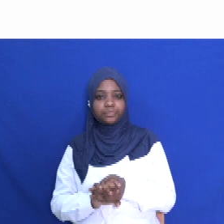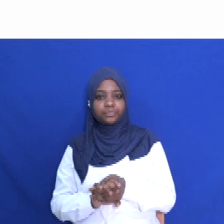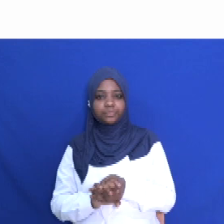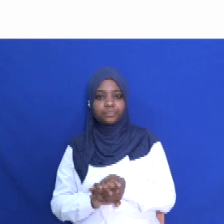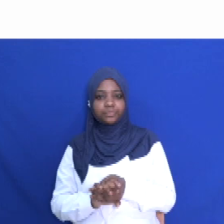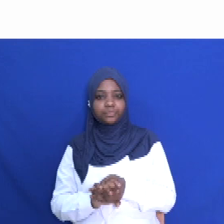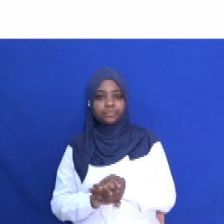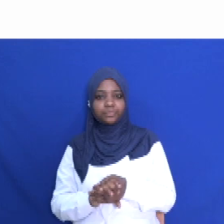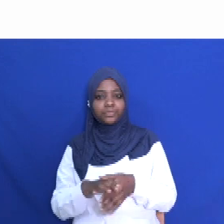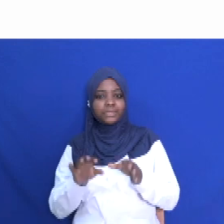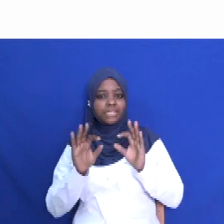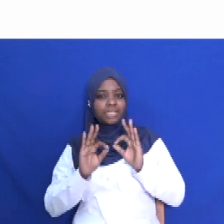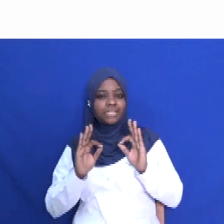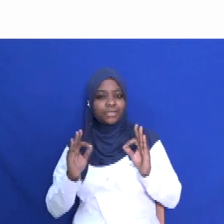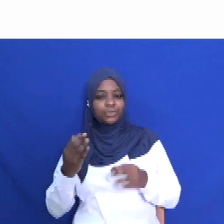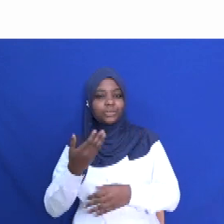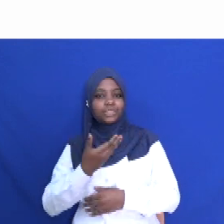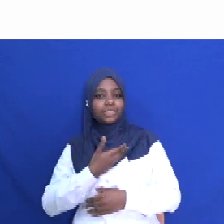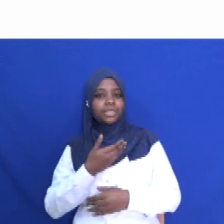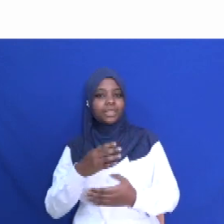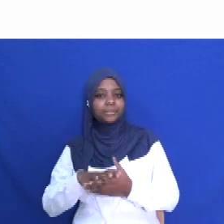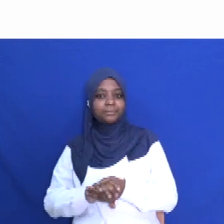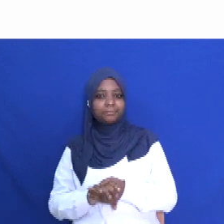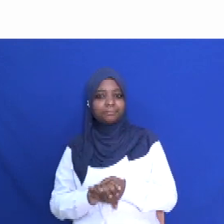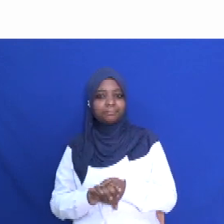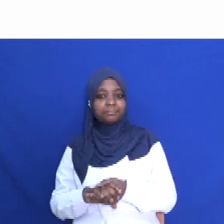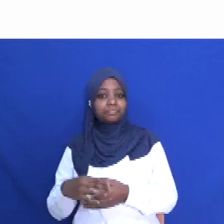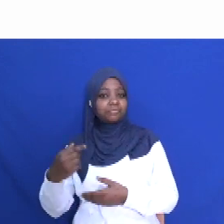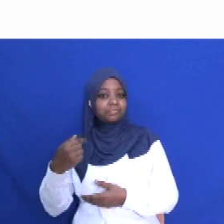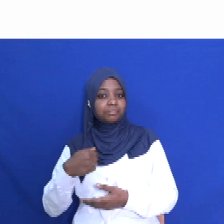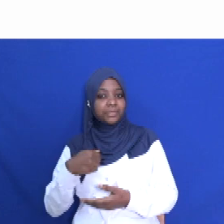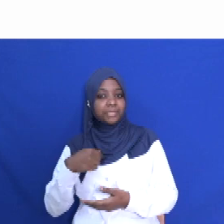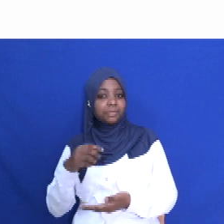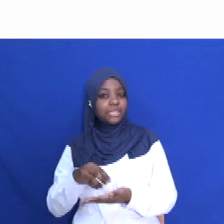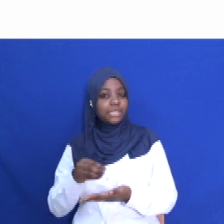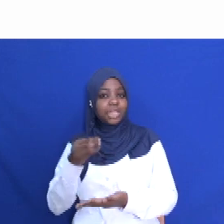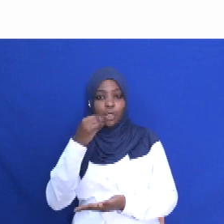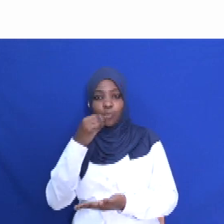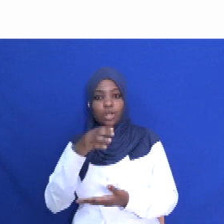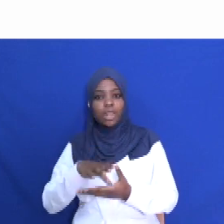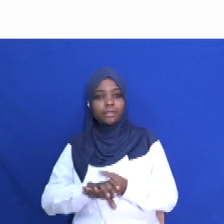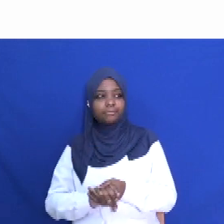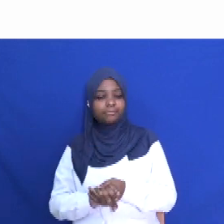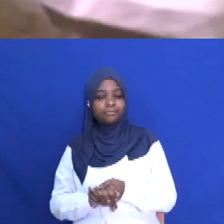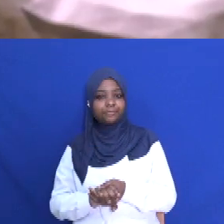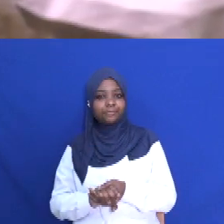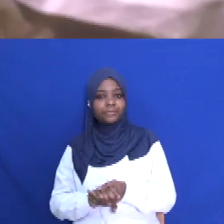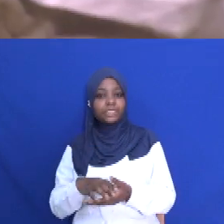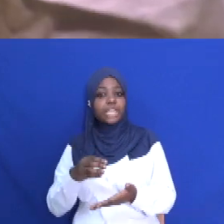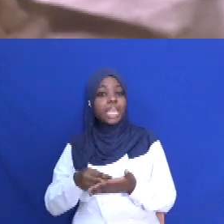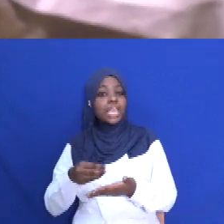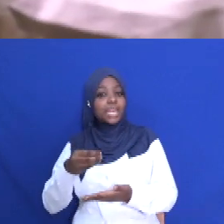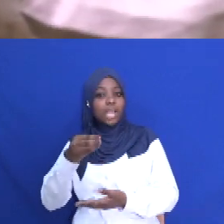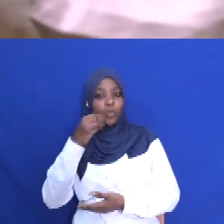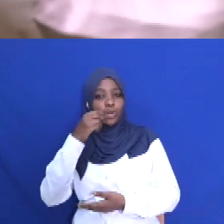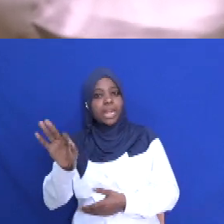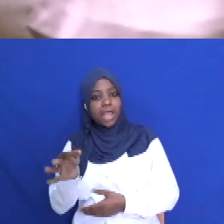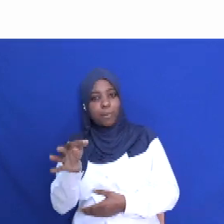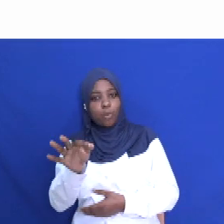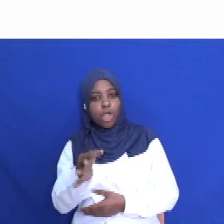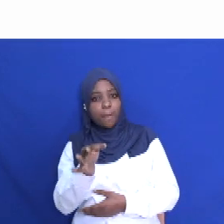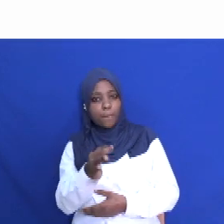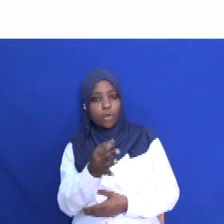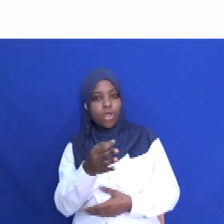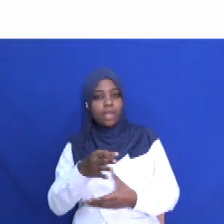Yes, I'm eating. But what I am eating? I am eating meat. Here we have meat and